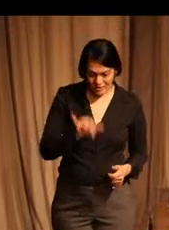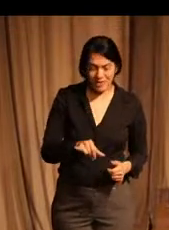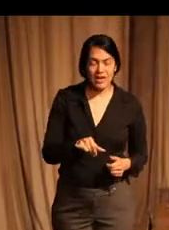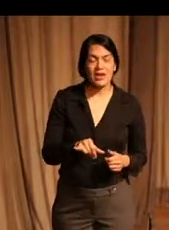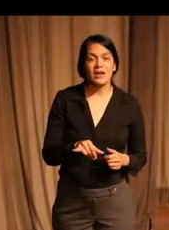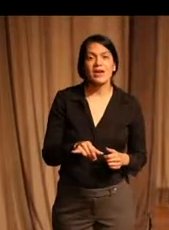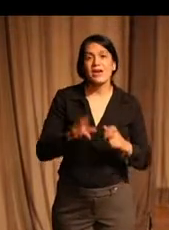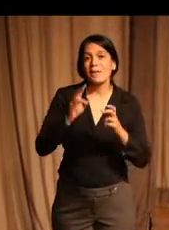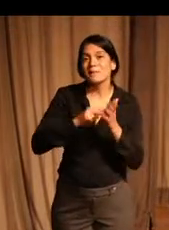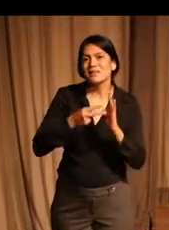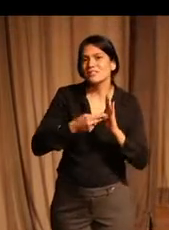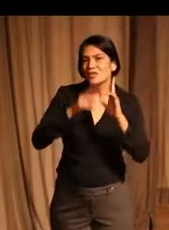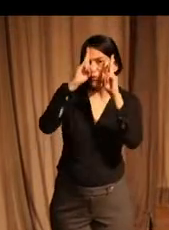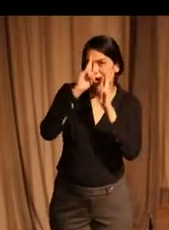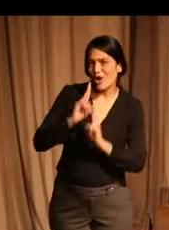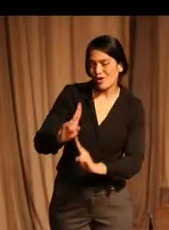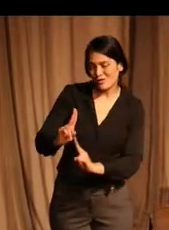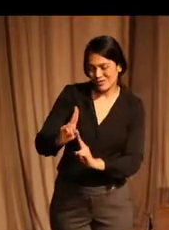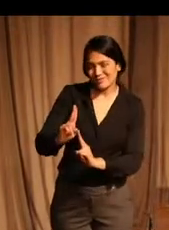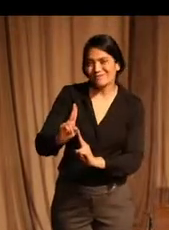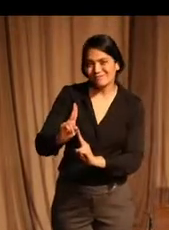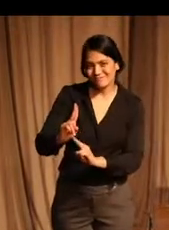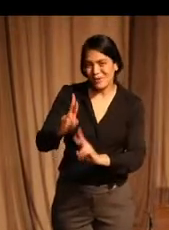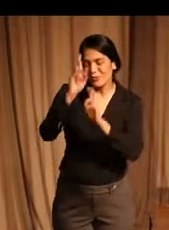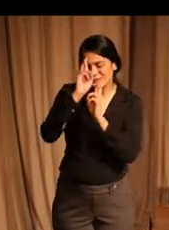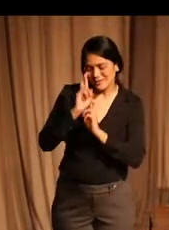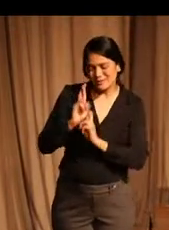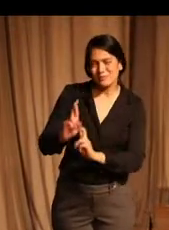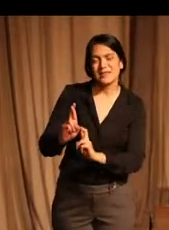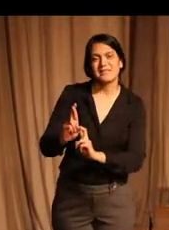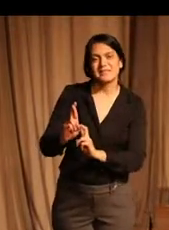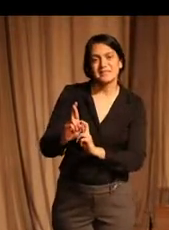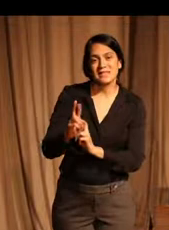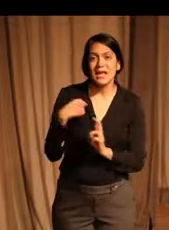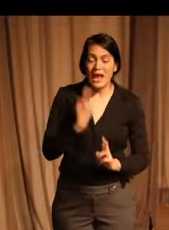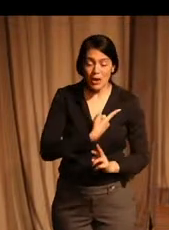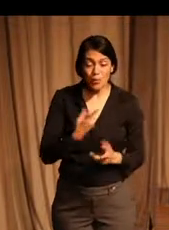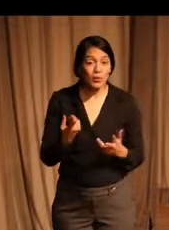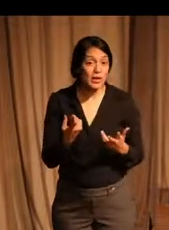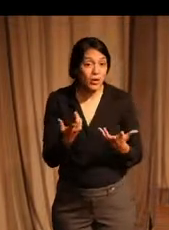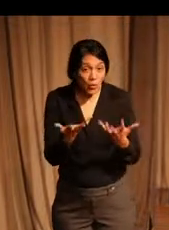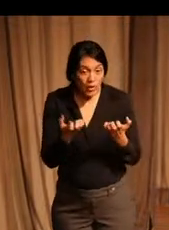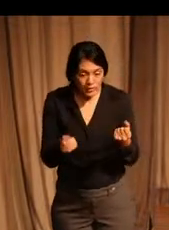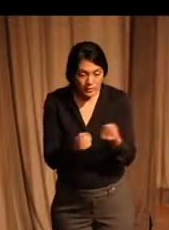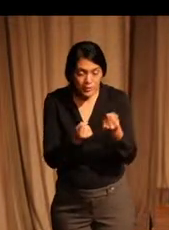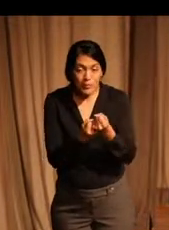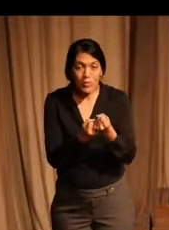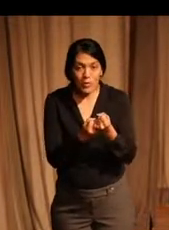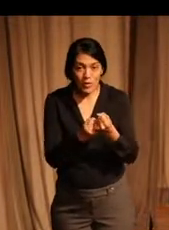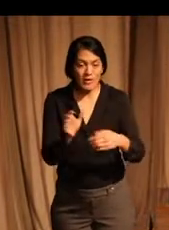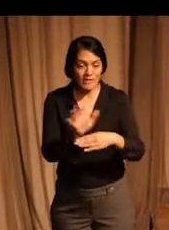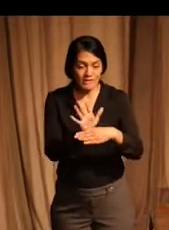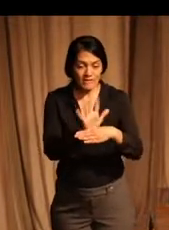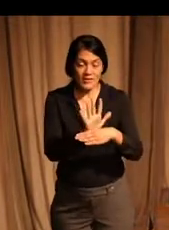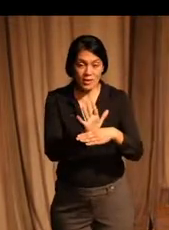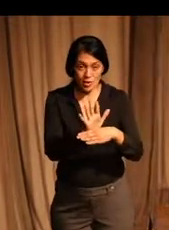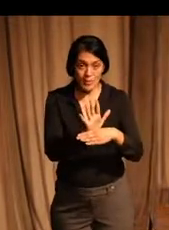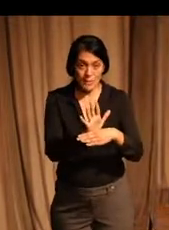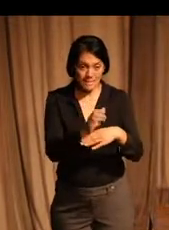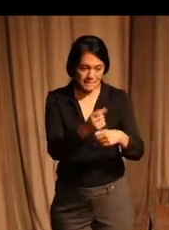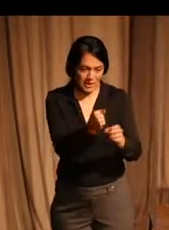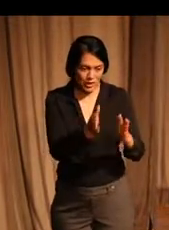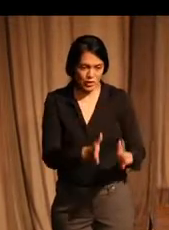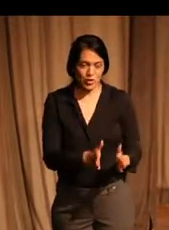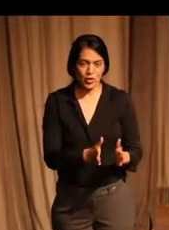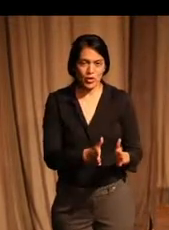recognizing, honoring, preserving individual filmmakers, trying to raise money, you know, she's actually working on a film now on